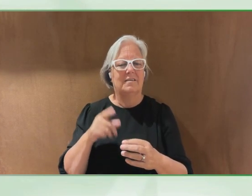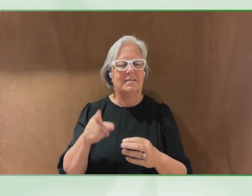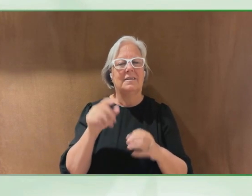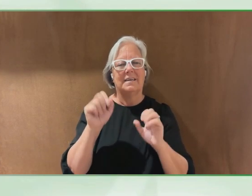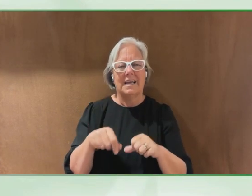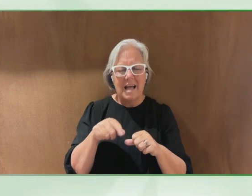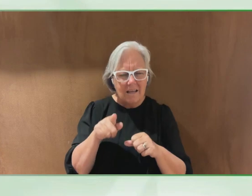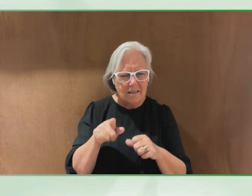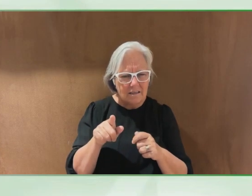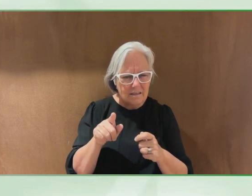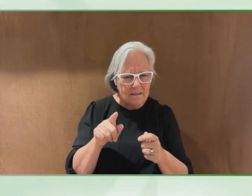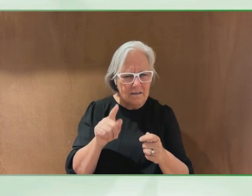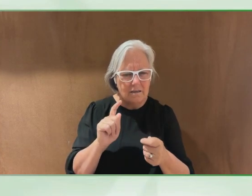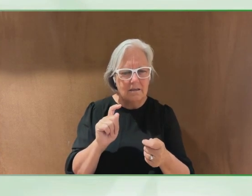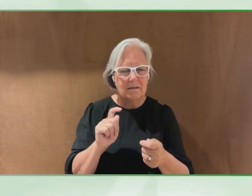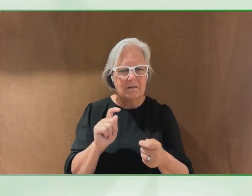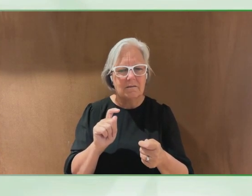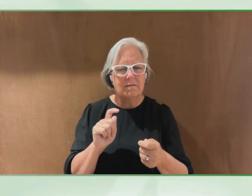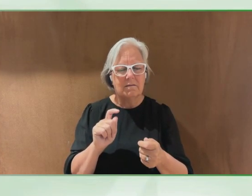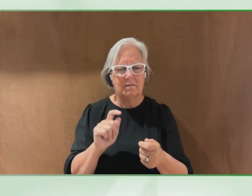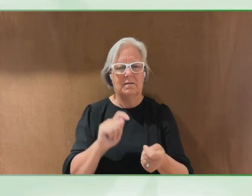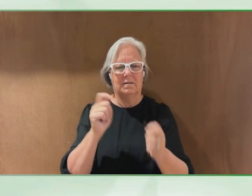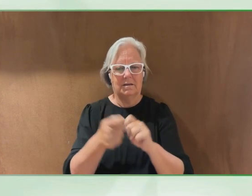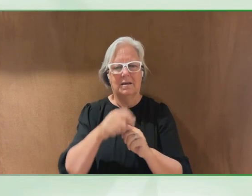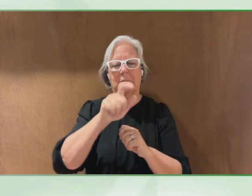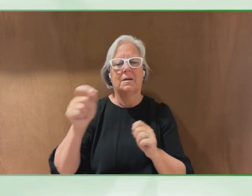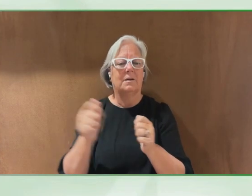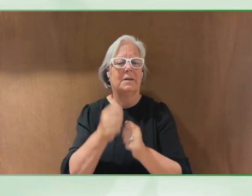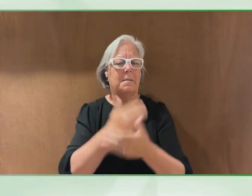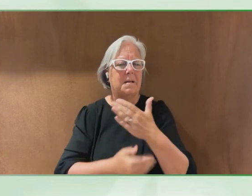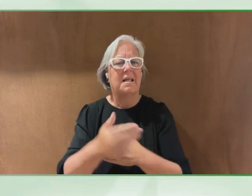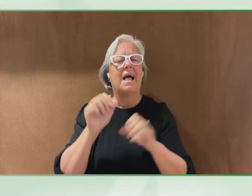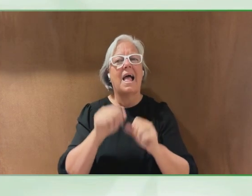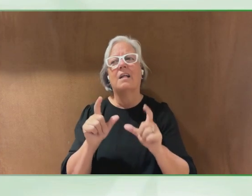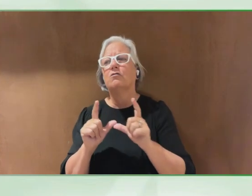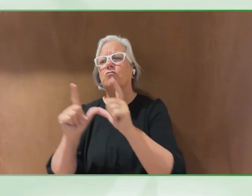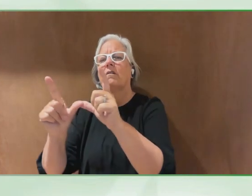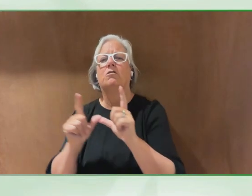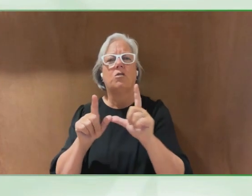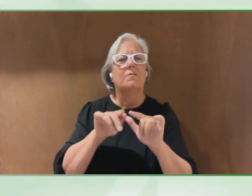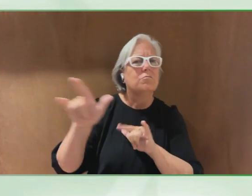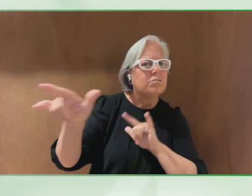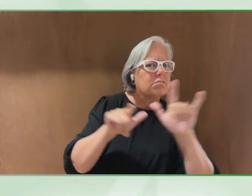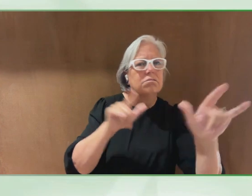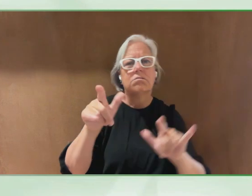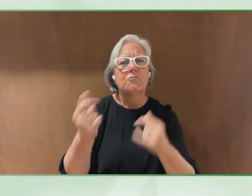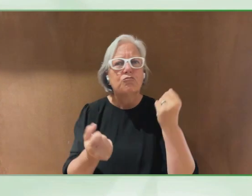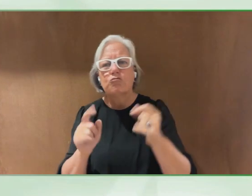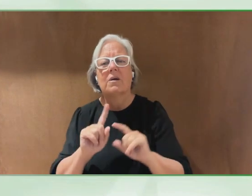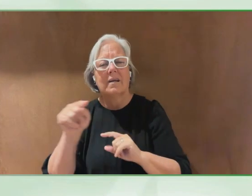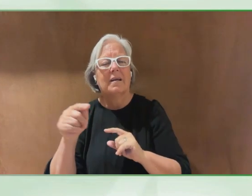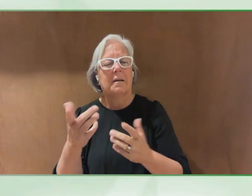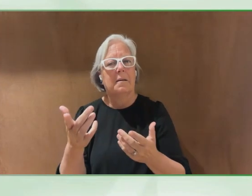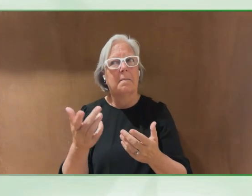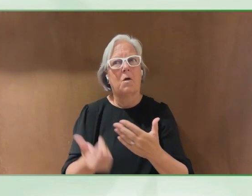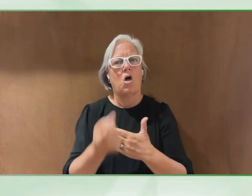people with disabilities to travel, and there are diverse forms of employment. However, they